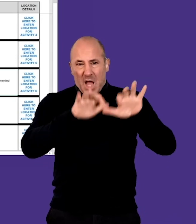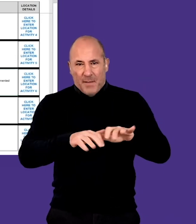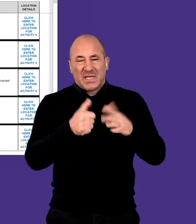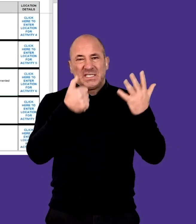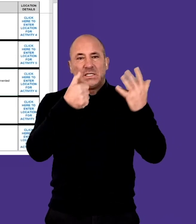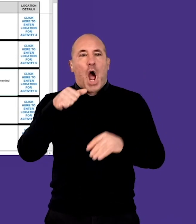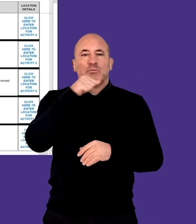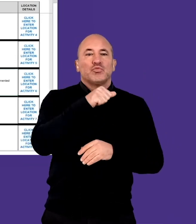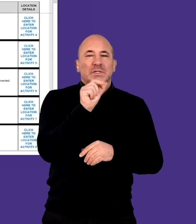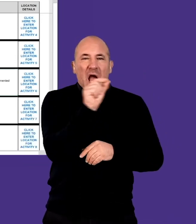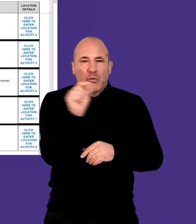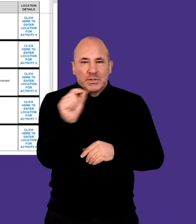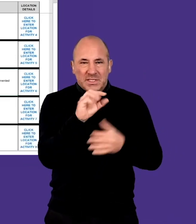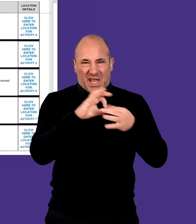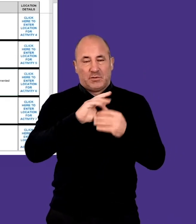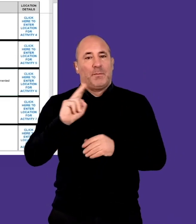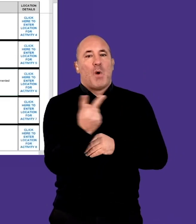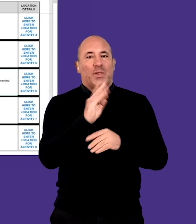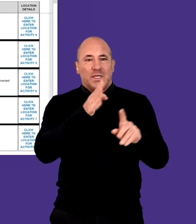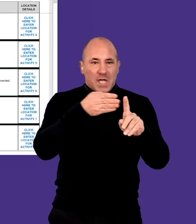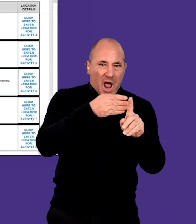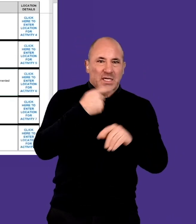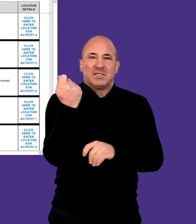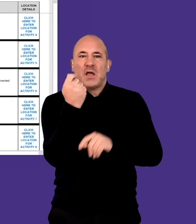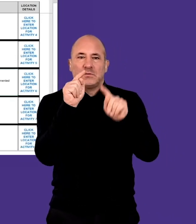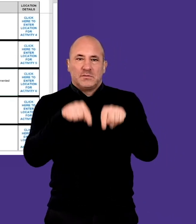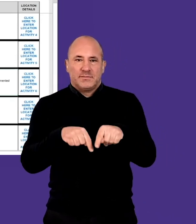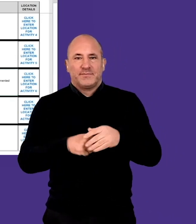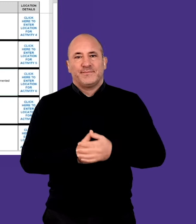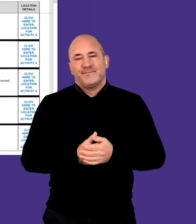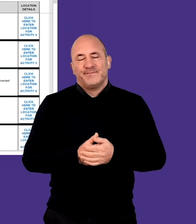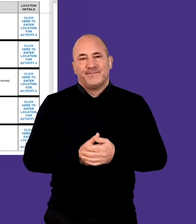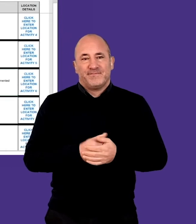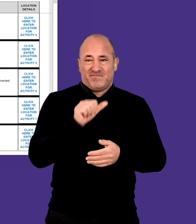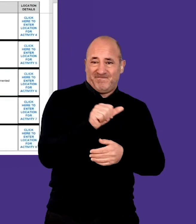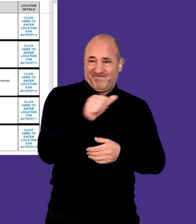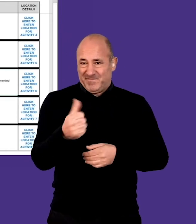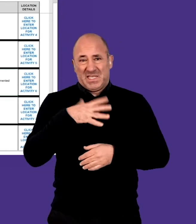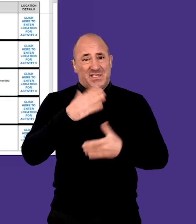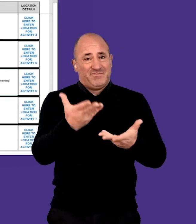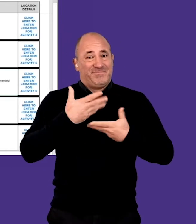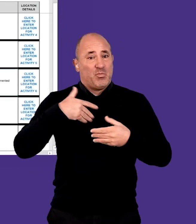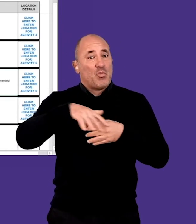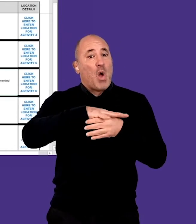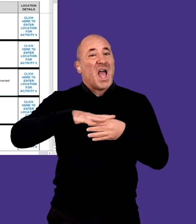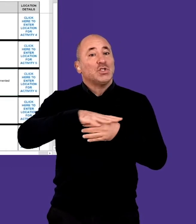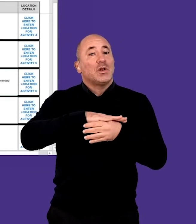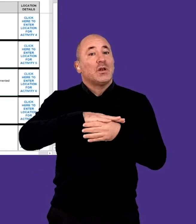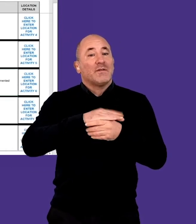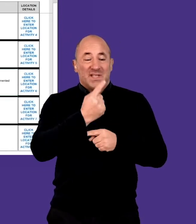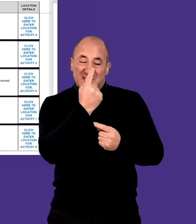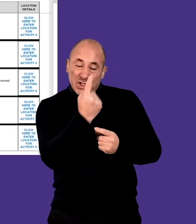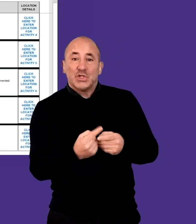a maximum count of 600 characters for your proposed targets and success measures. We then need you